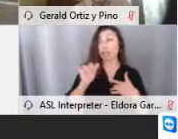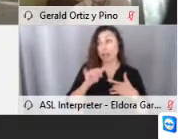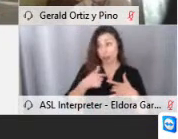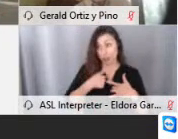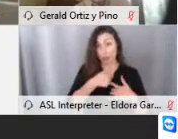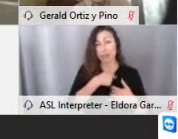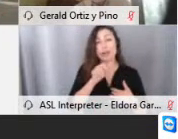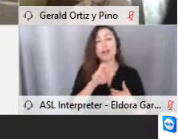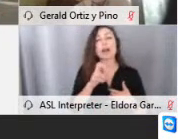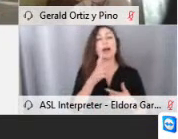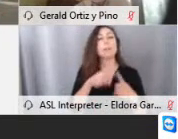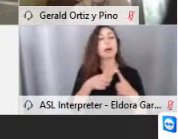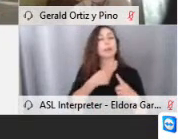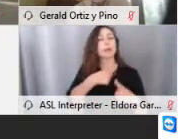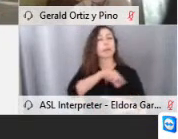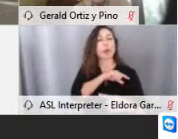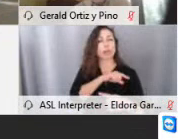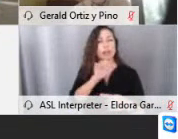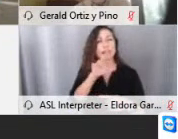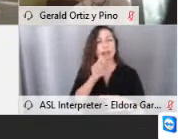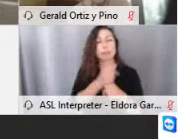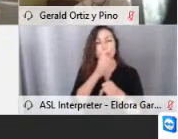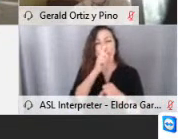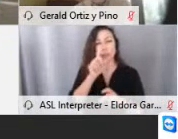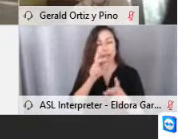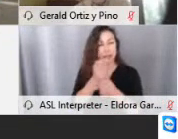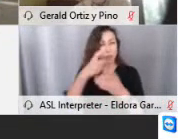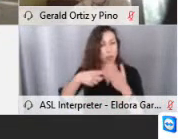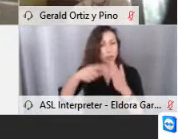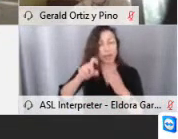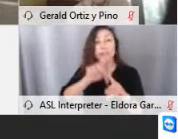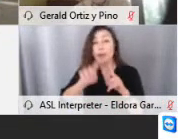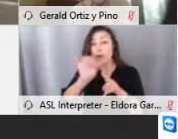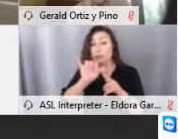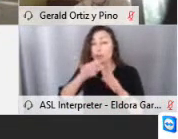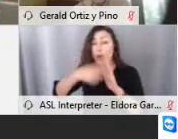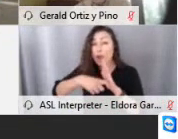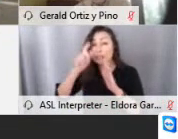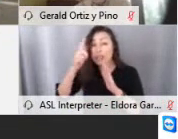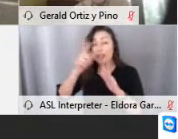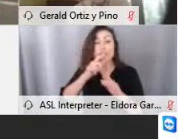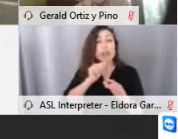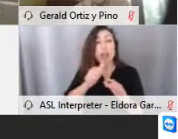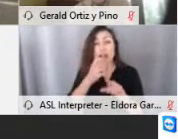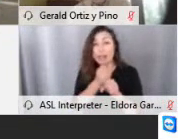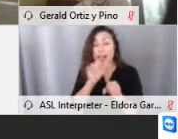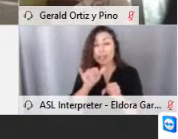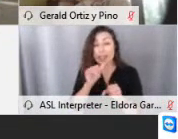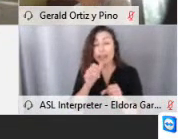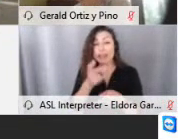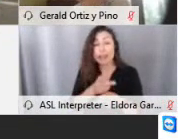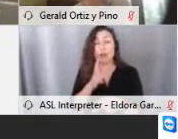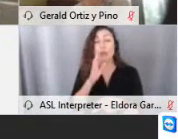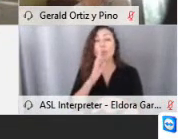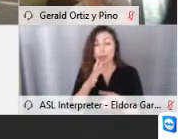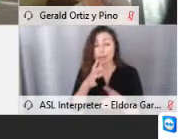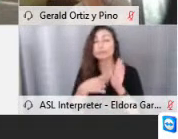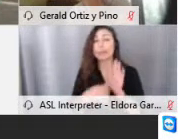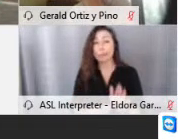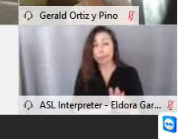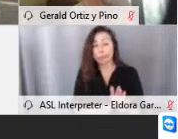are, about the quality of care and making sure people get what they need. But the costs later for not getting that care go way up. And